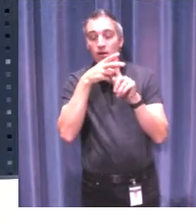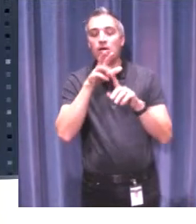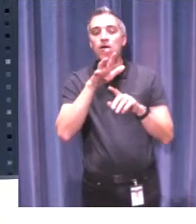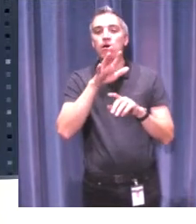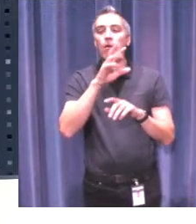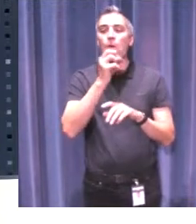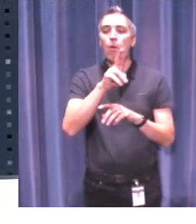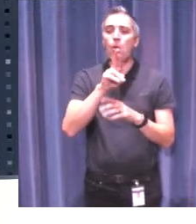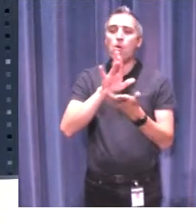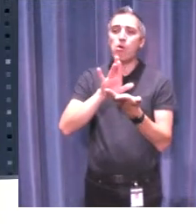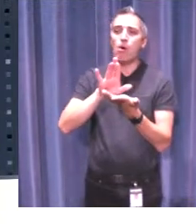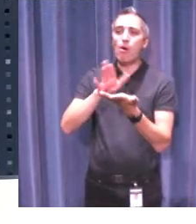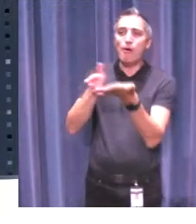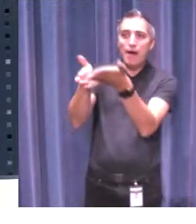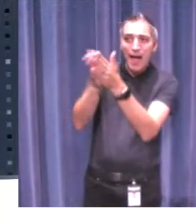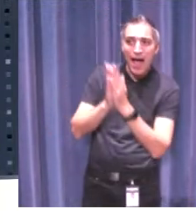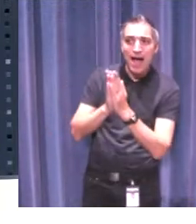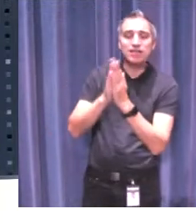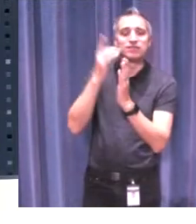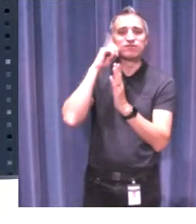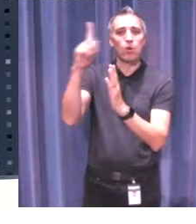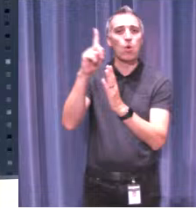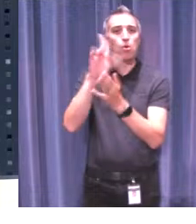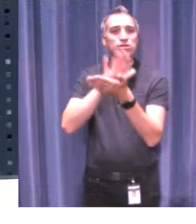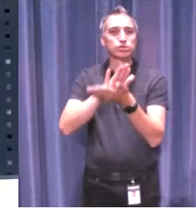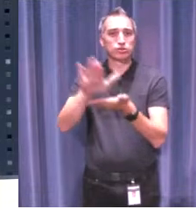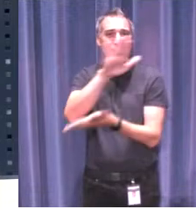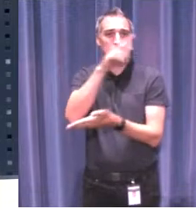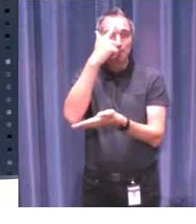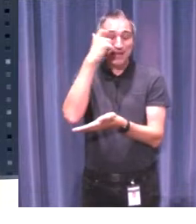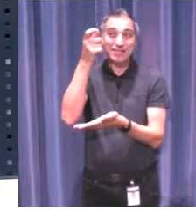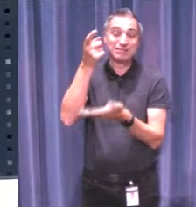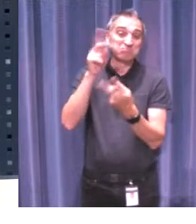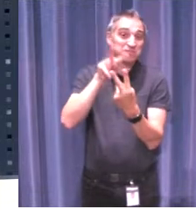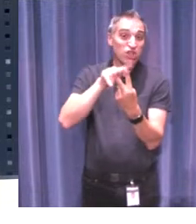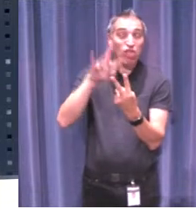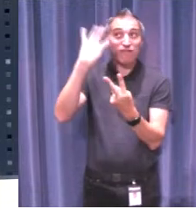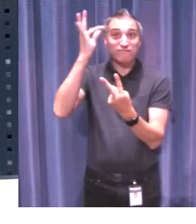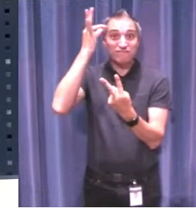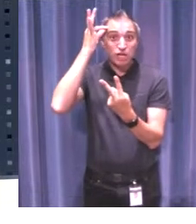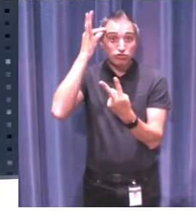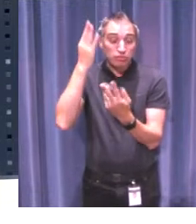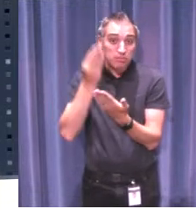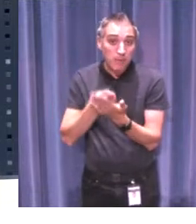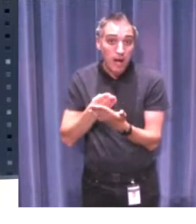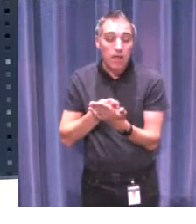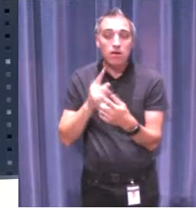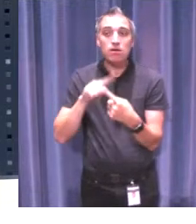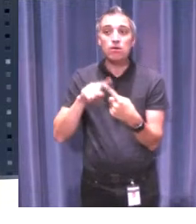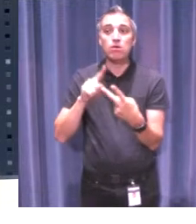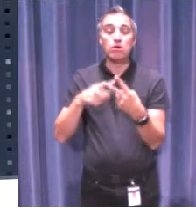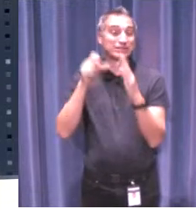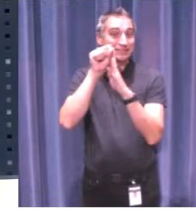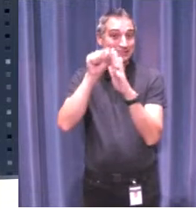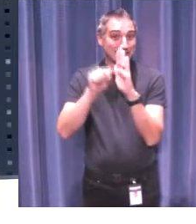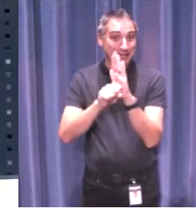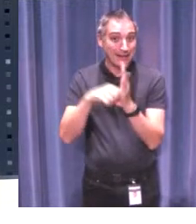ed, simply because the funds, either they're federal funds or funds from the